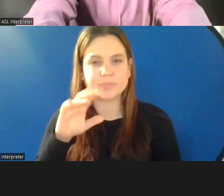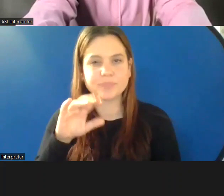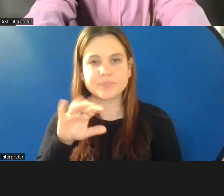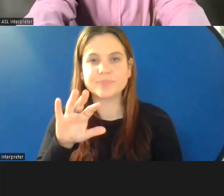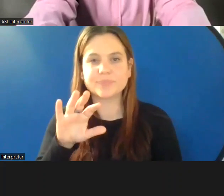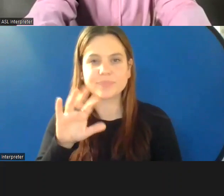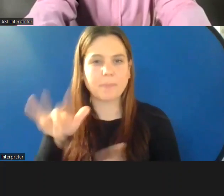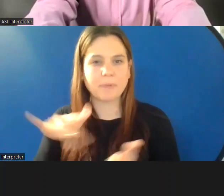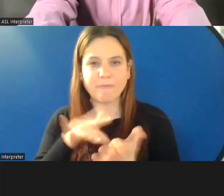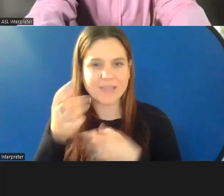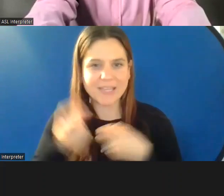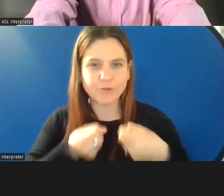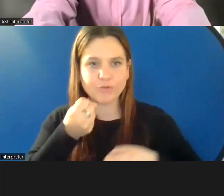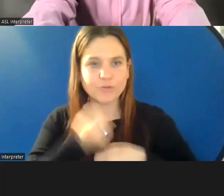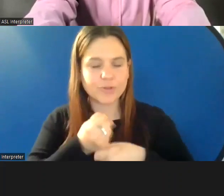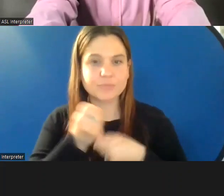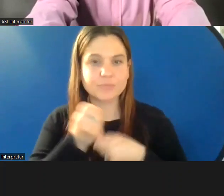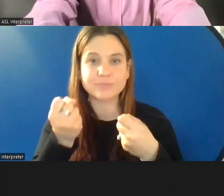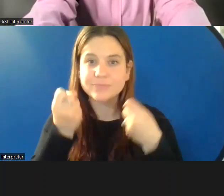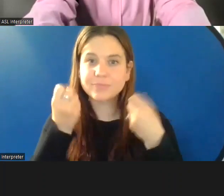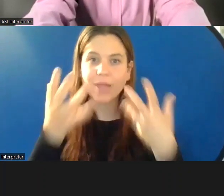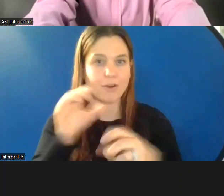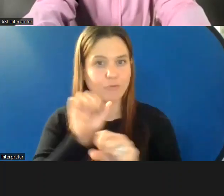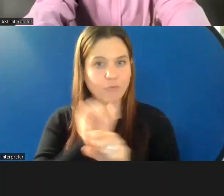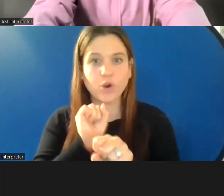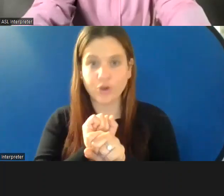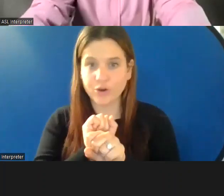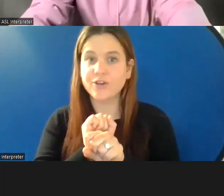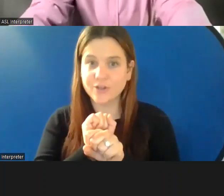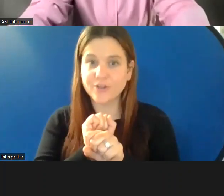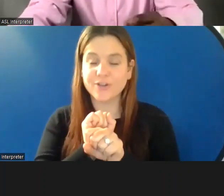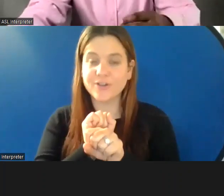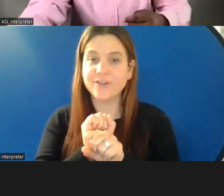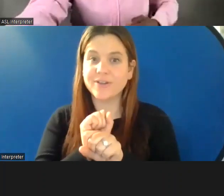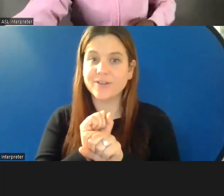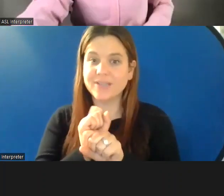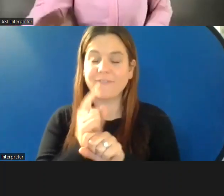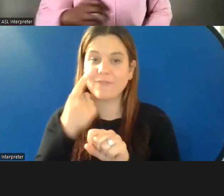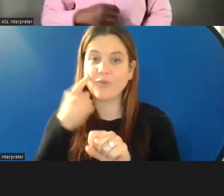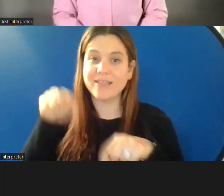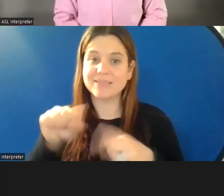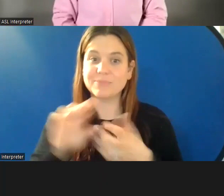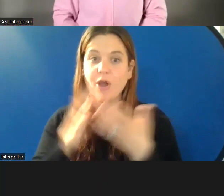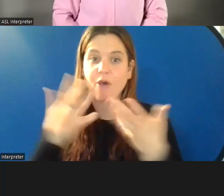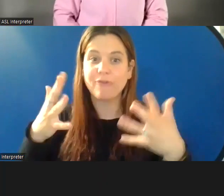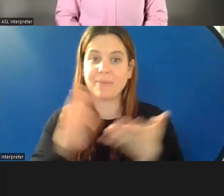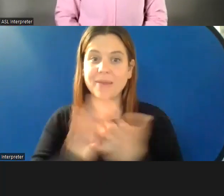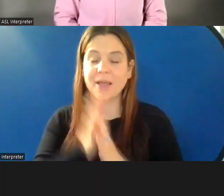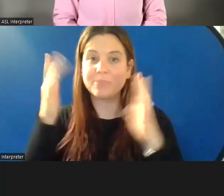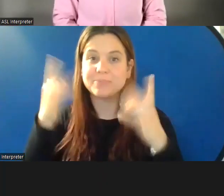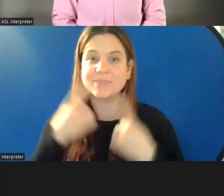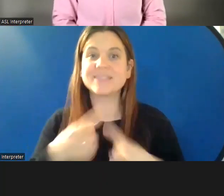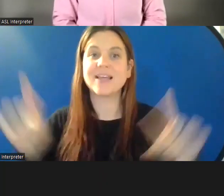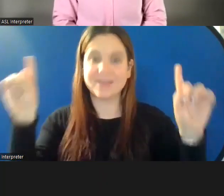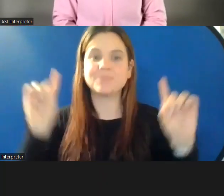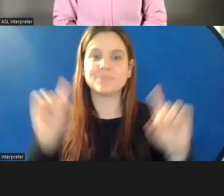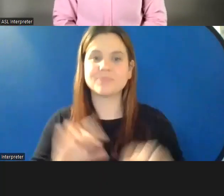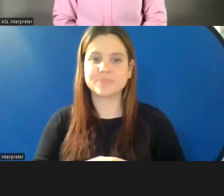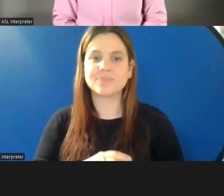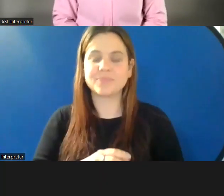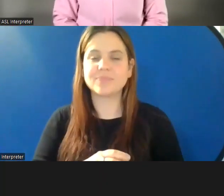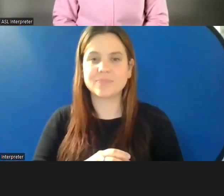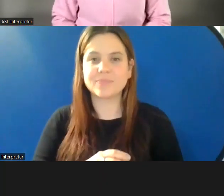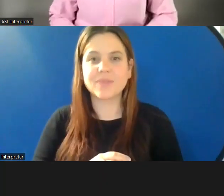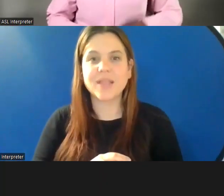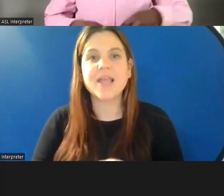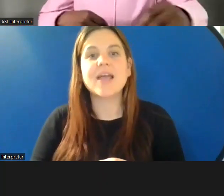It was a lot of work getting to the point where it's at, but I certainly don't, you know, obviously with any adaptive management framework, it's